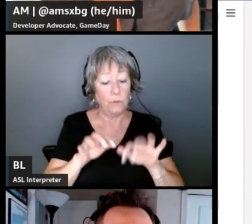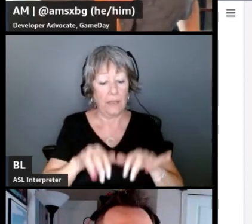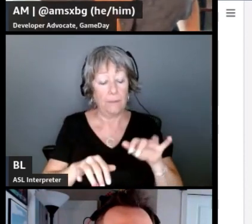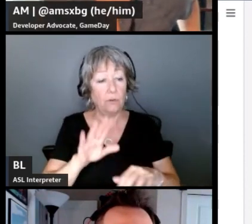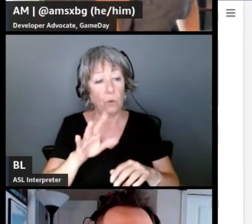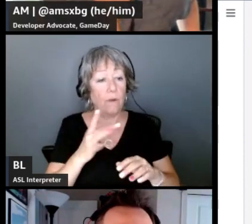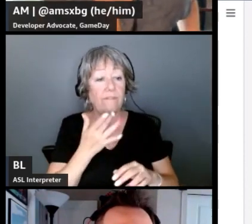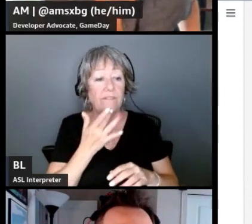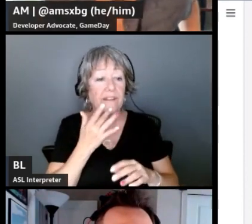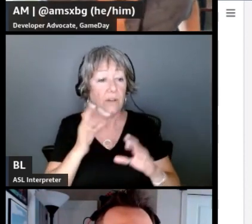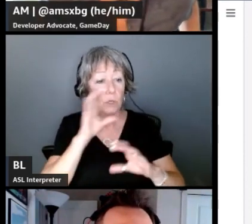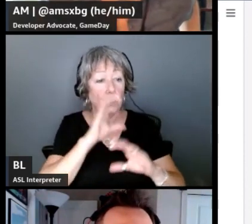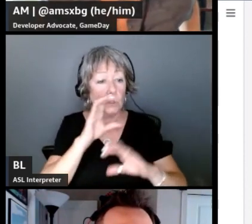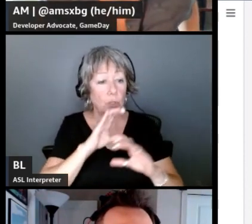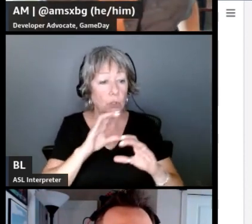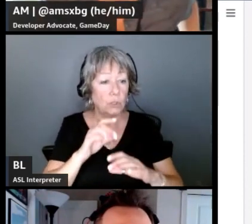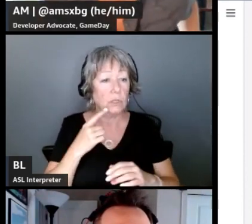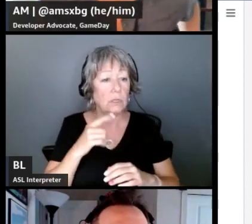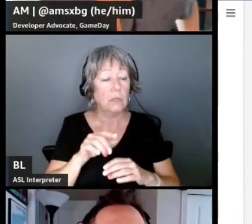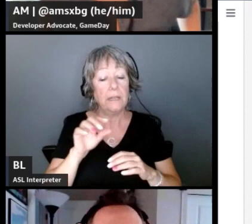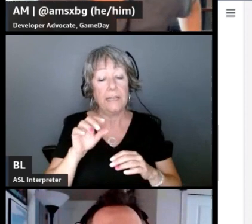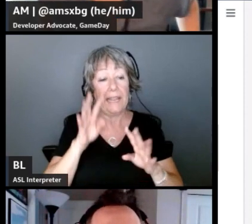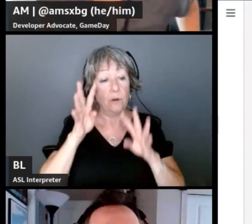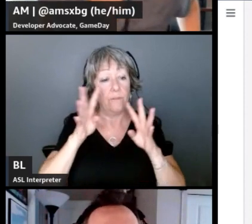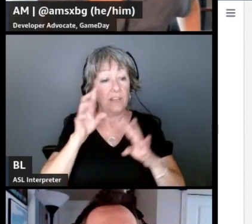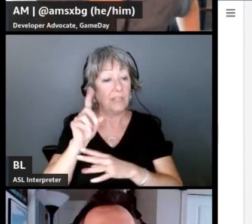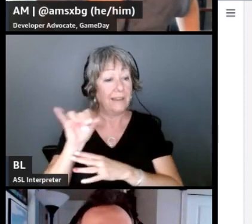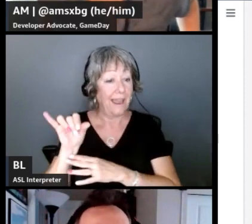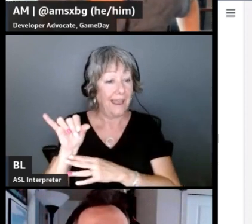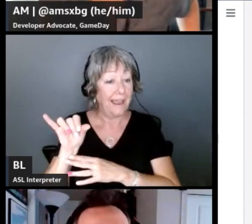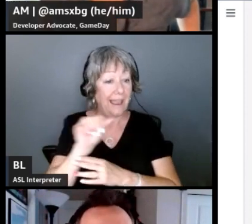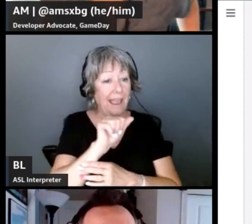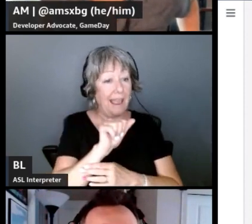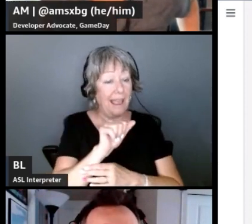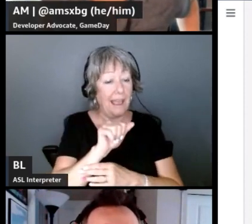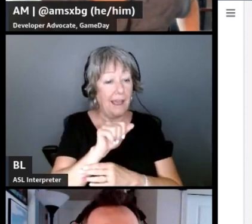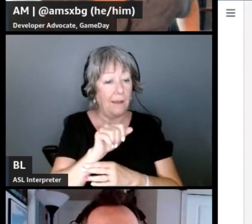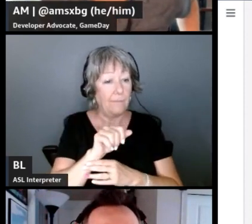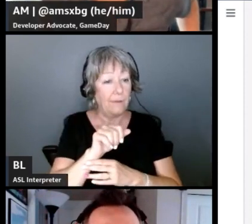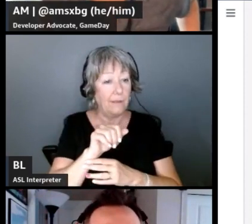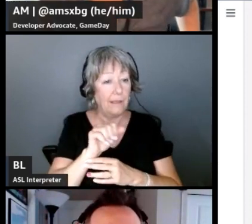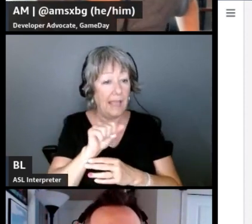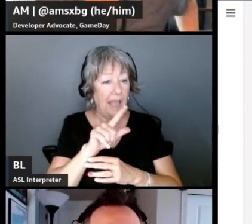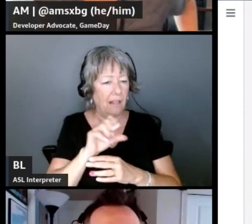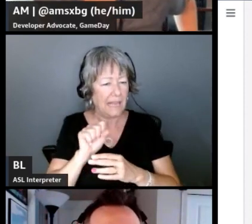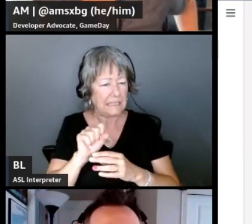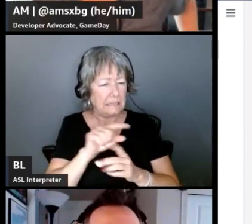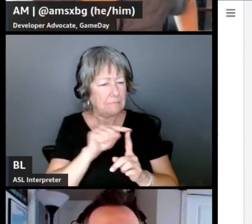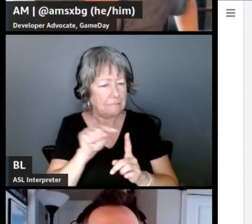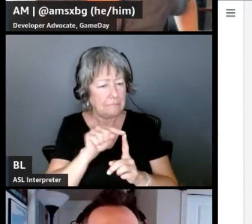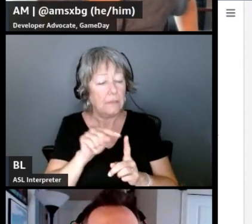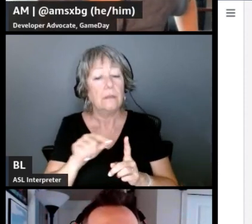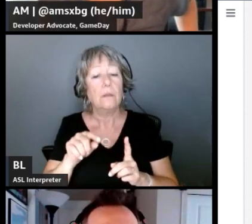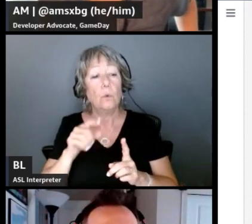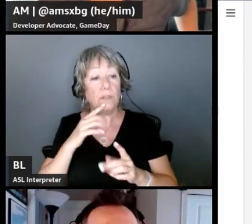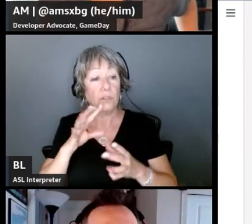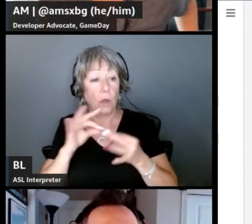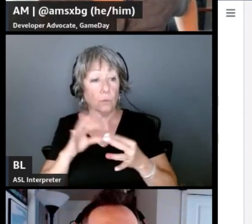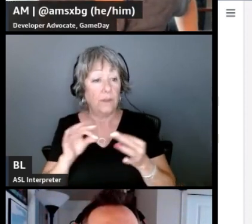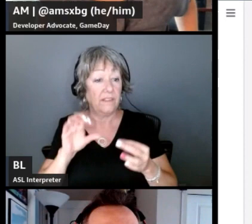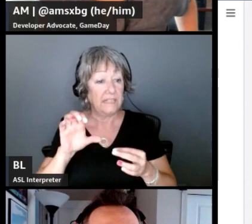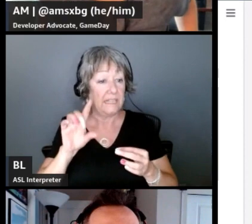engine, AWS Developer Innovation Day, you'll be able to find those segments that we did. We talked with a lot of the CDK people. We talked with